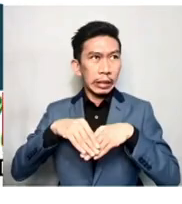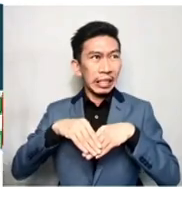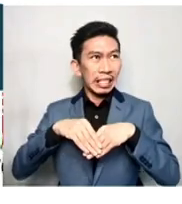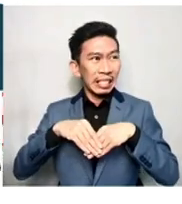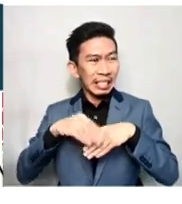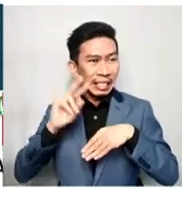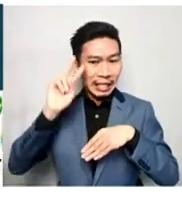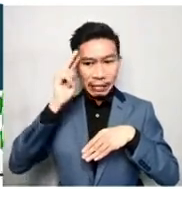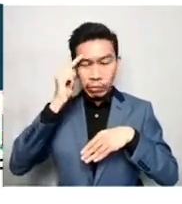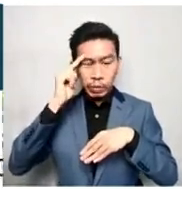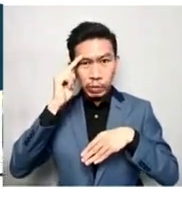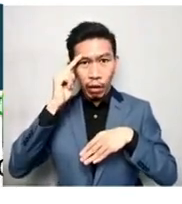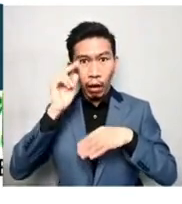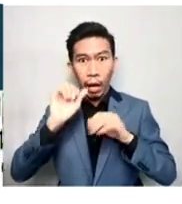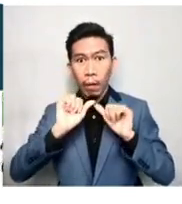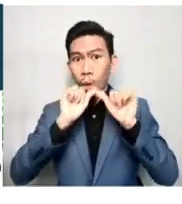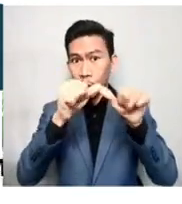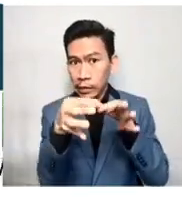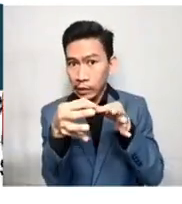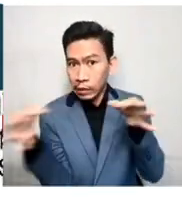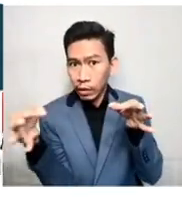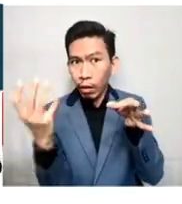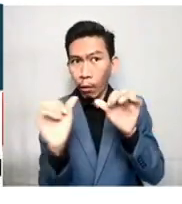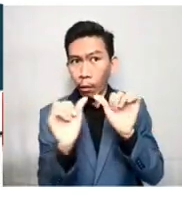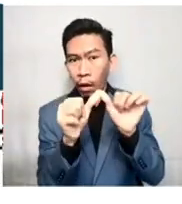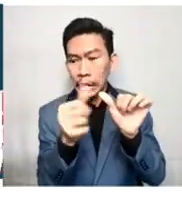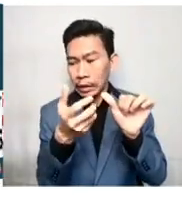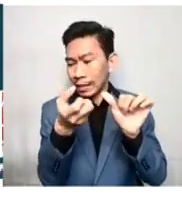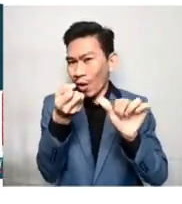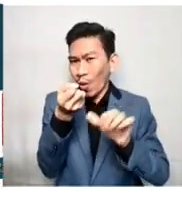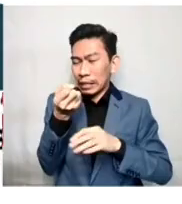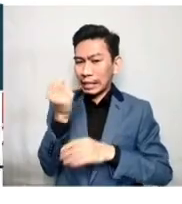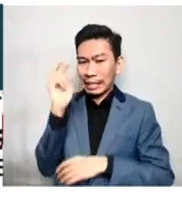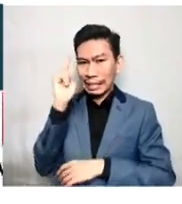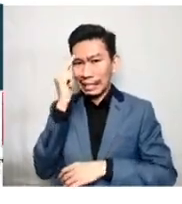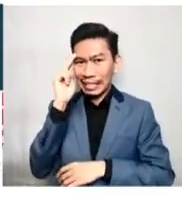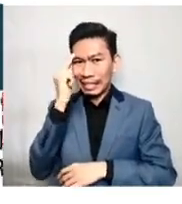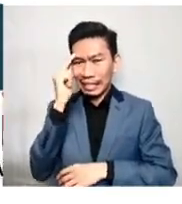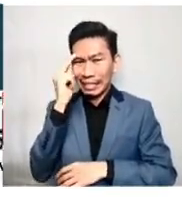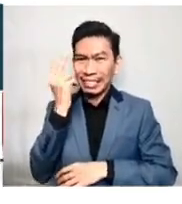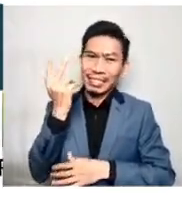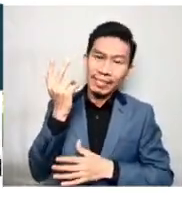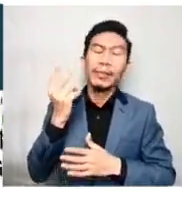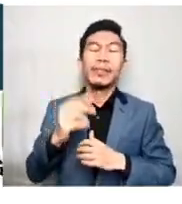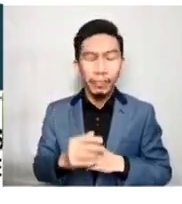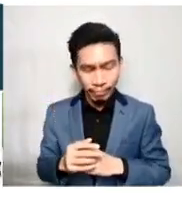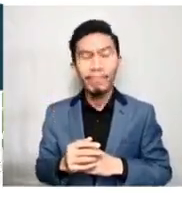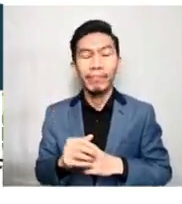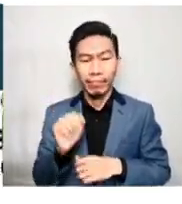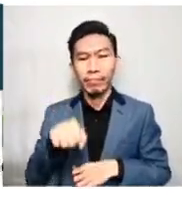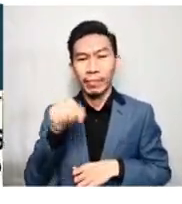even posting or even airing out their opinions on issues. So, in a sense,